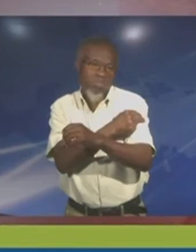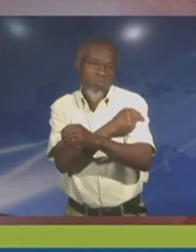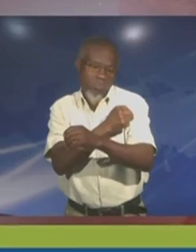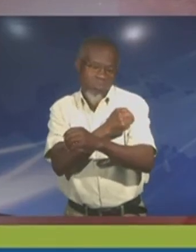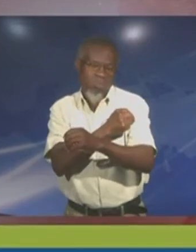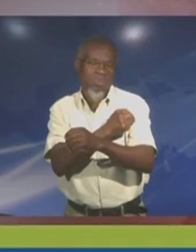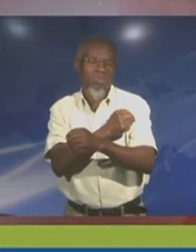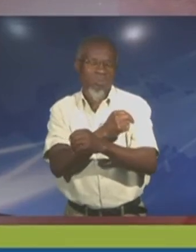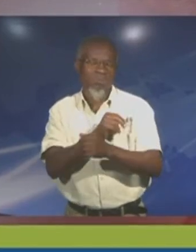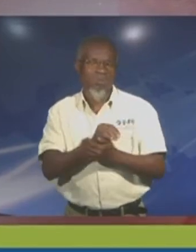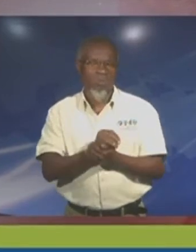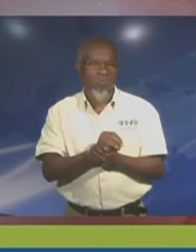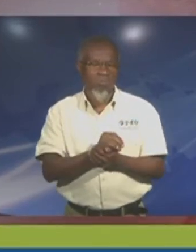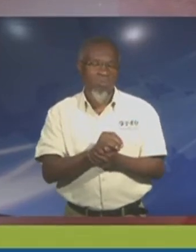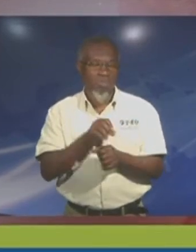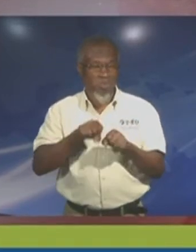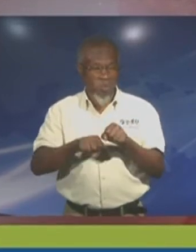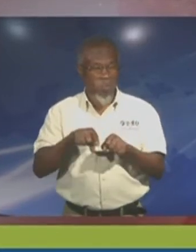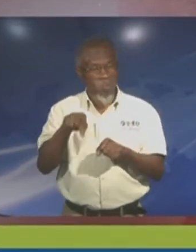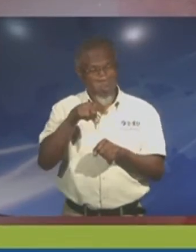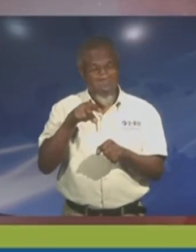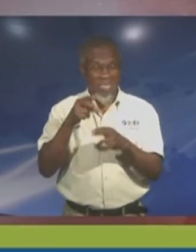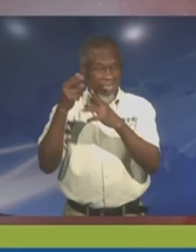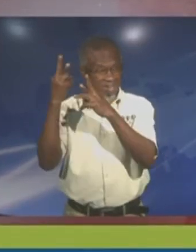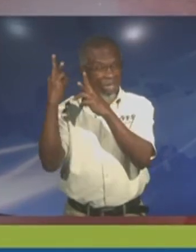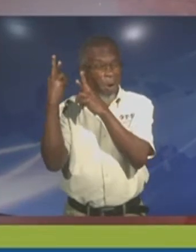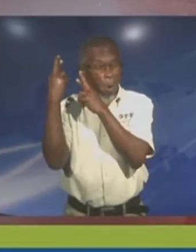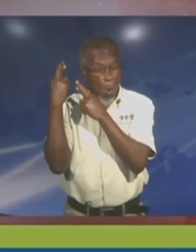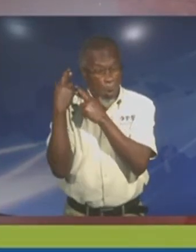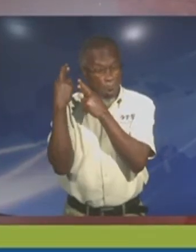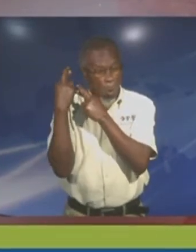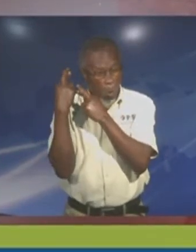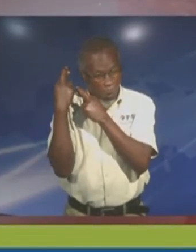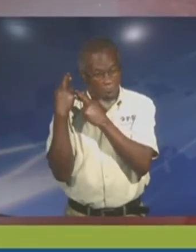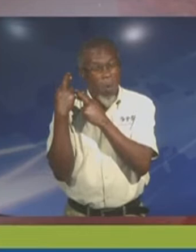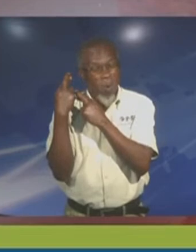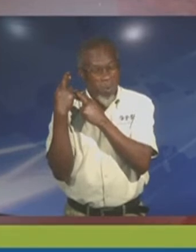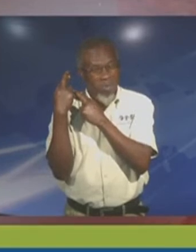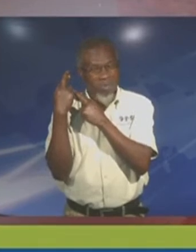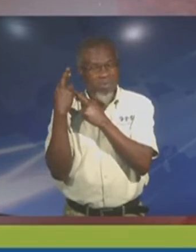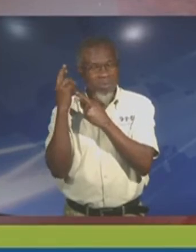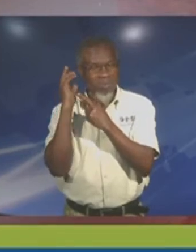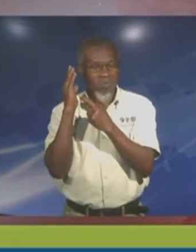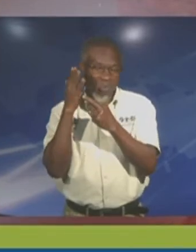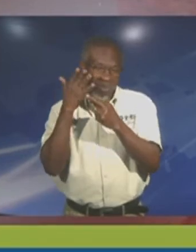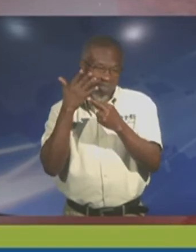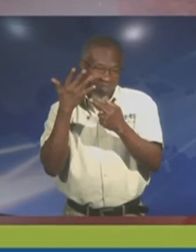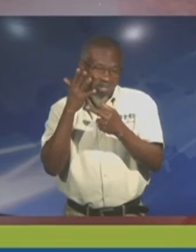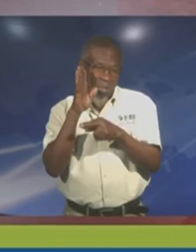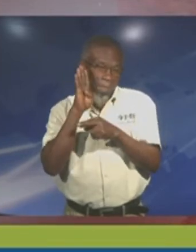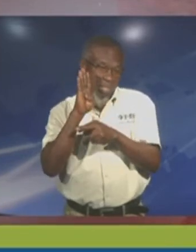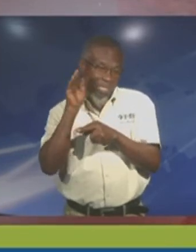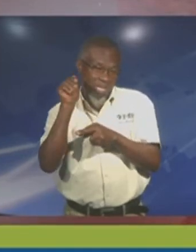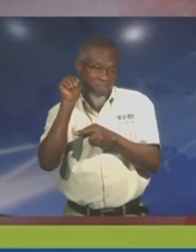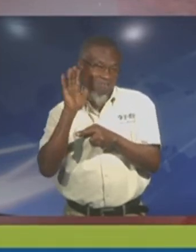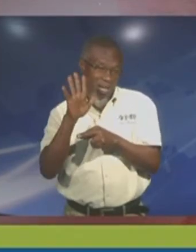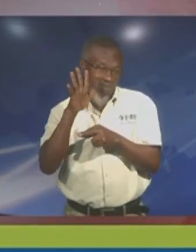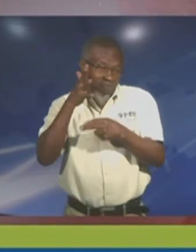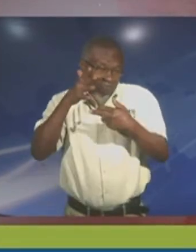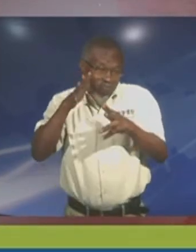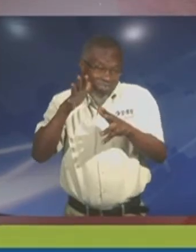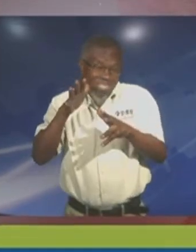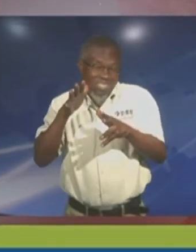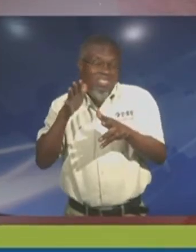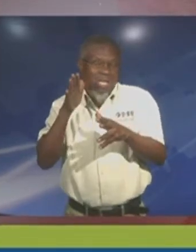illness. So we are hopeful that we've run the BA.5 course, so to speak, and that this downward trend